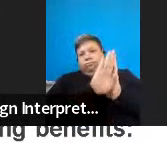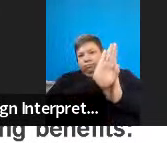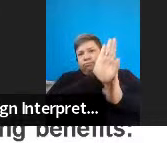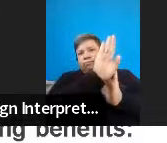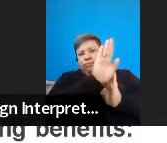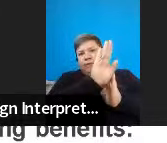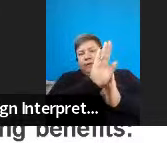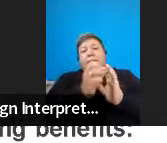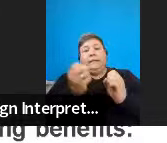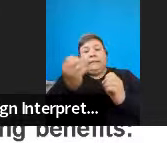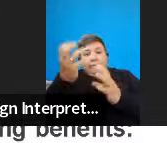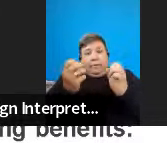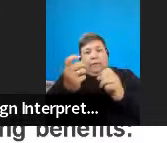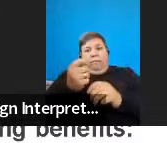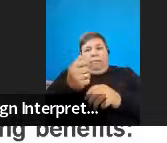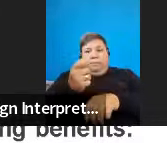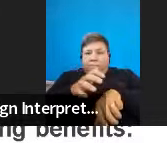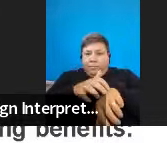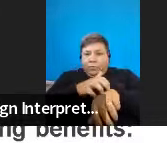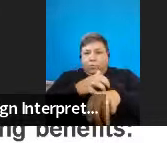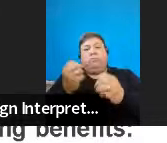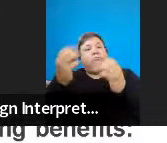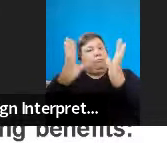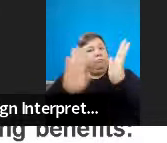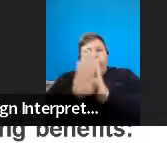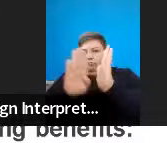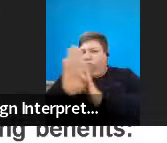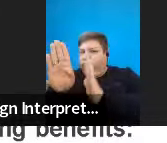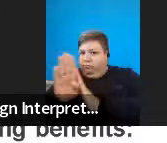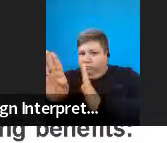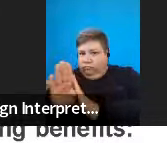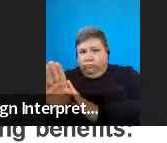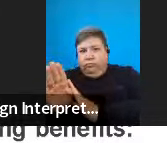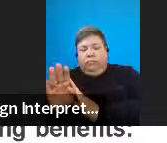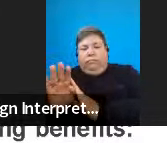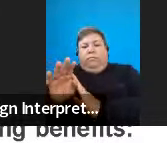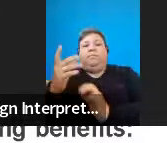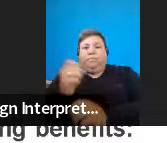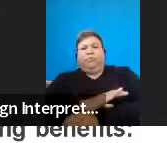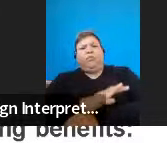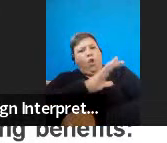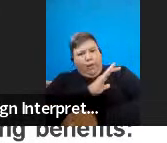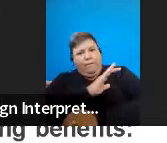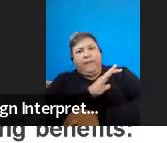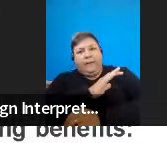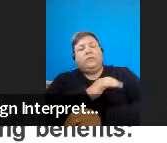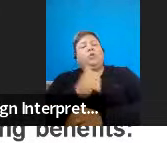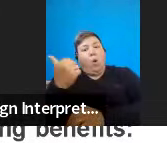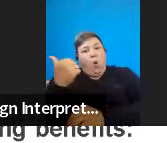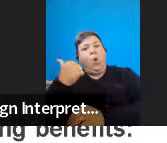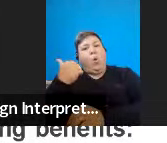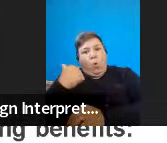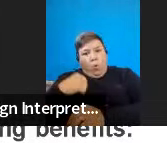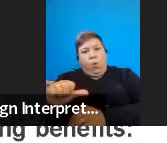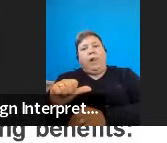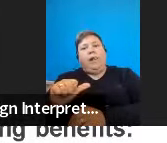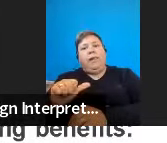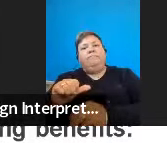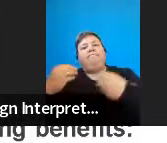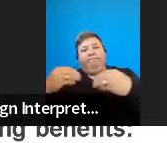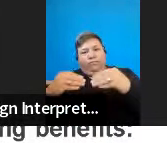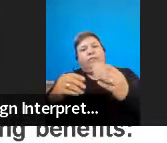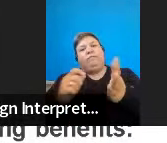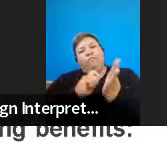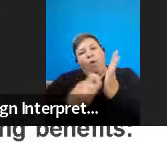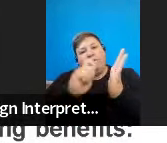it's moving slightly slow, but we have confidence that we will have arrangements signed off